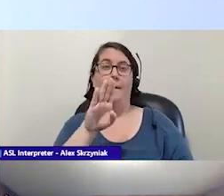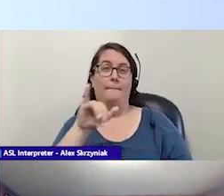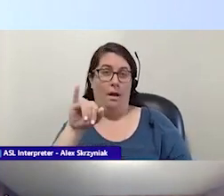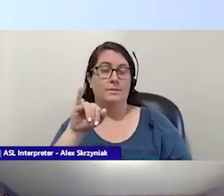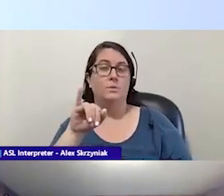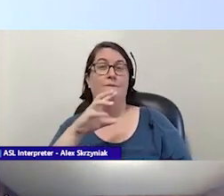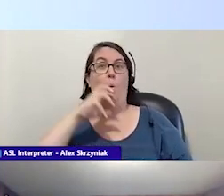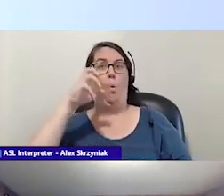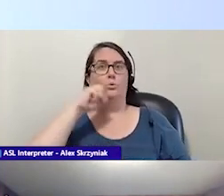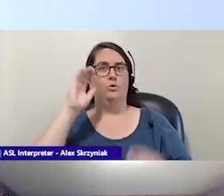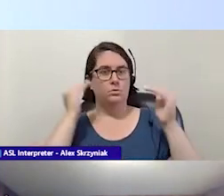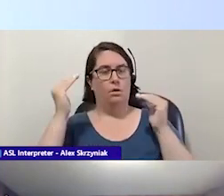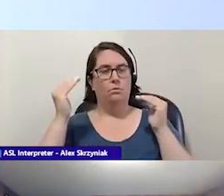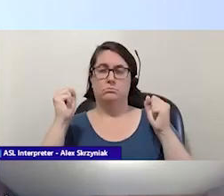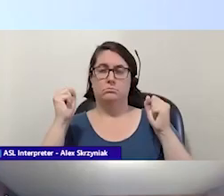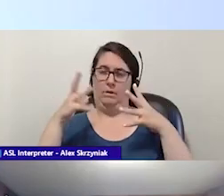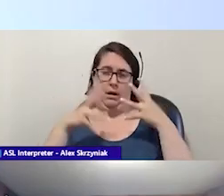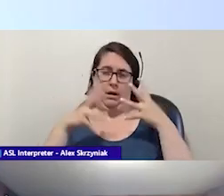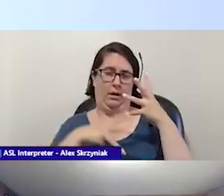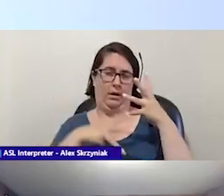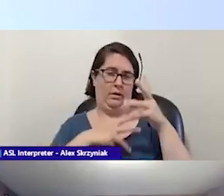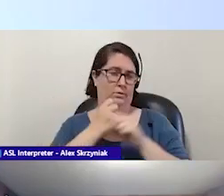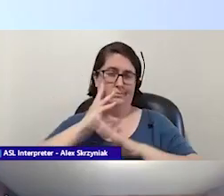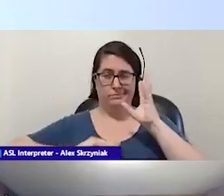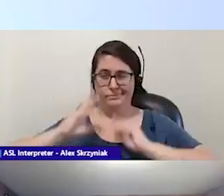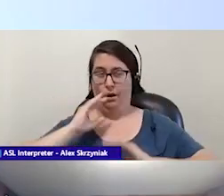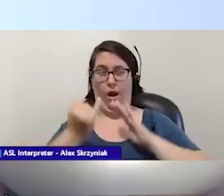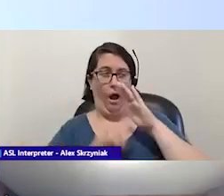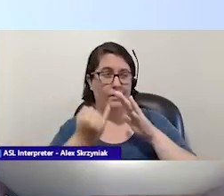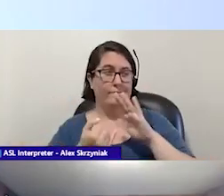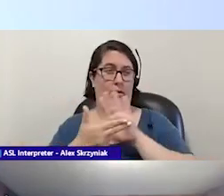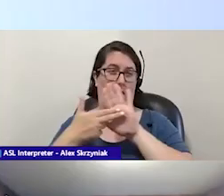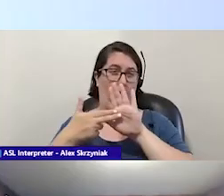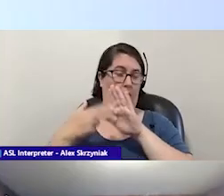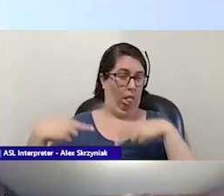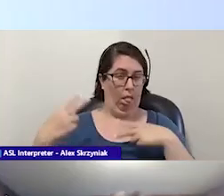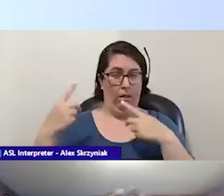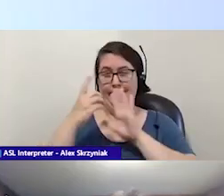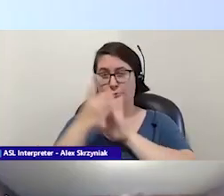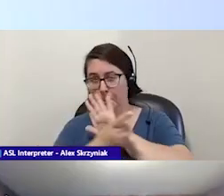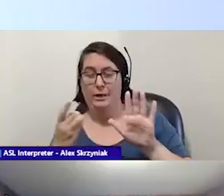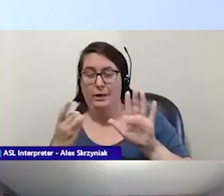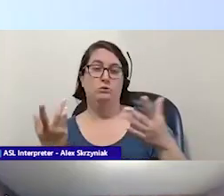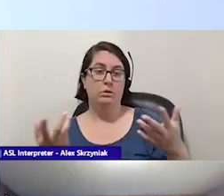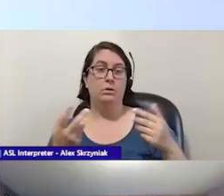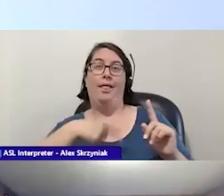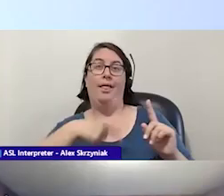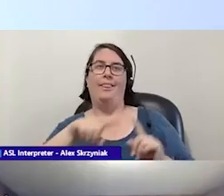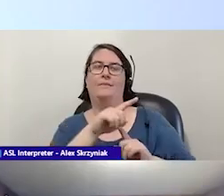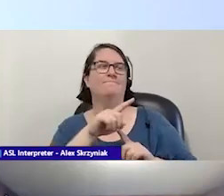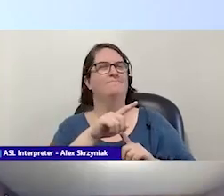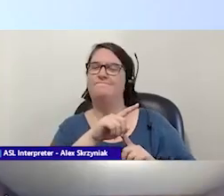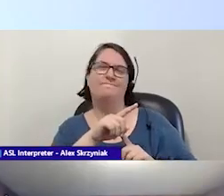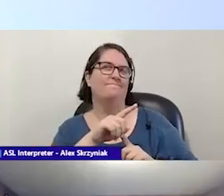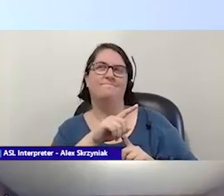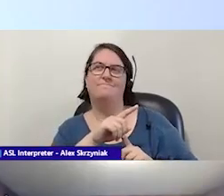experienced trauma. They've experienced isolation, stigma, and discrimination. They're less likely to